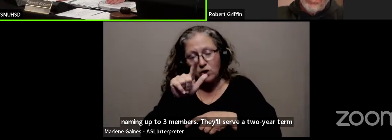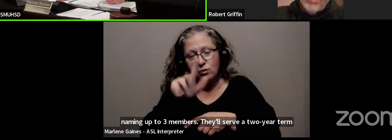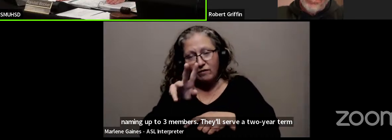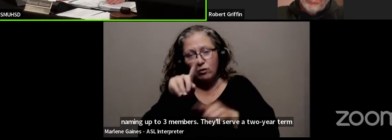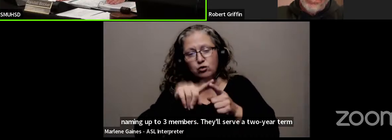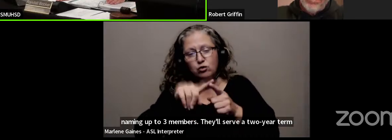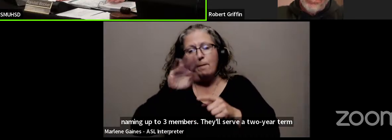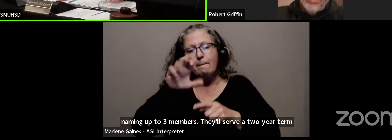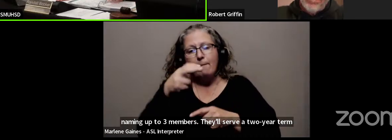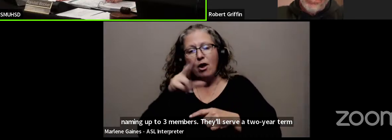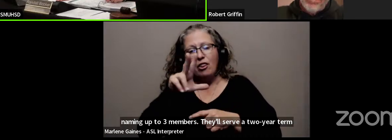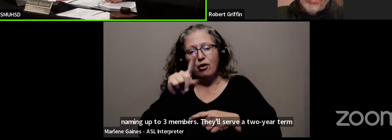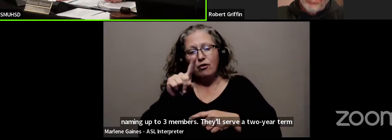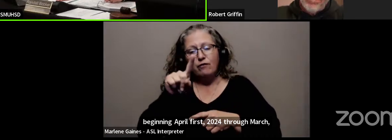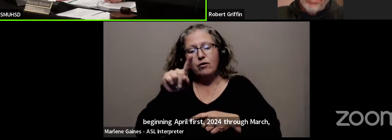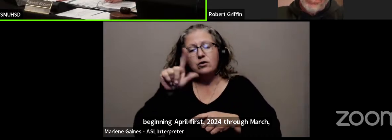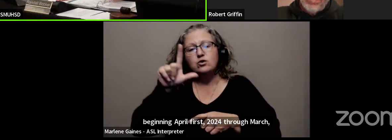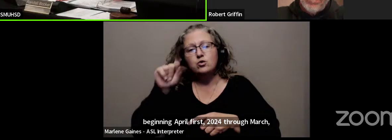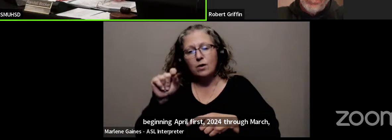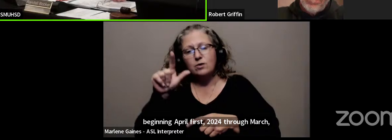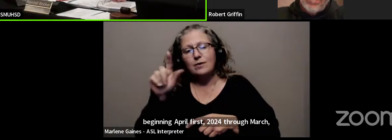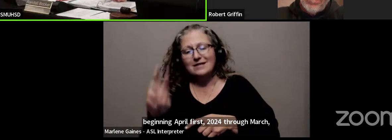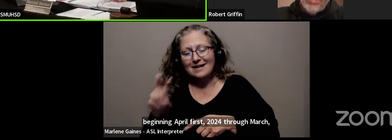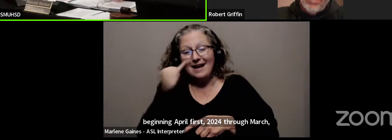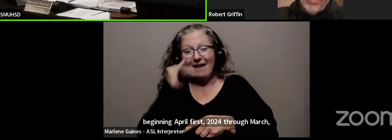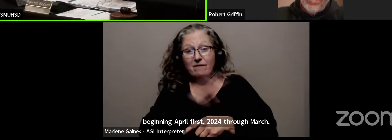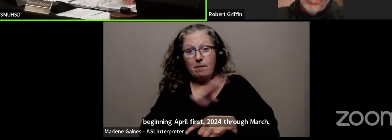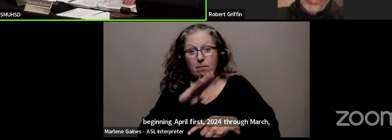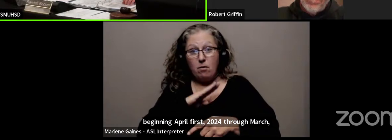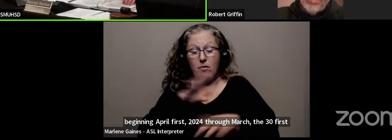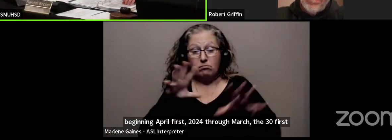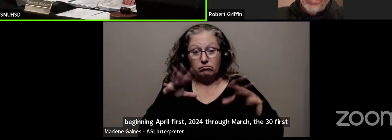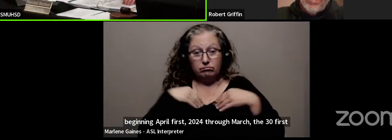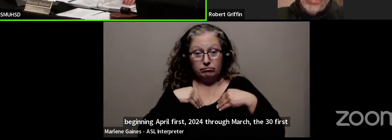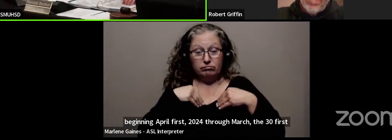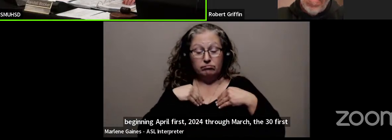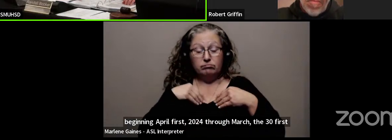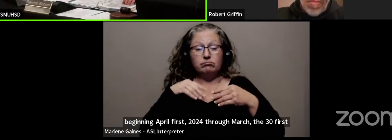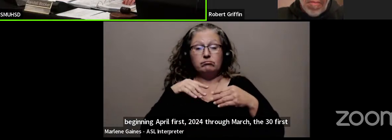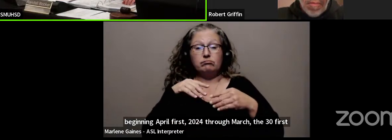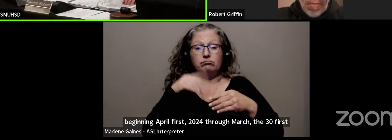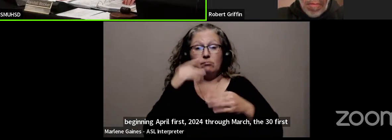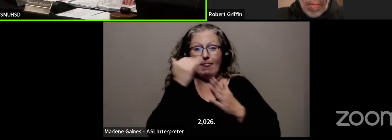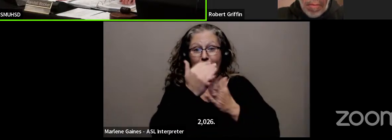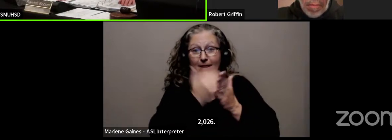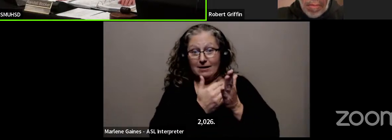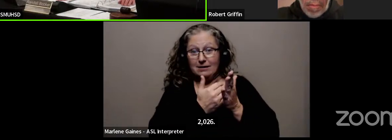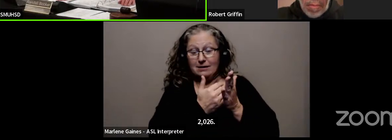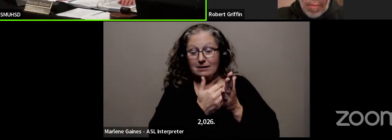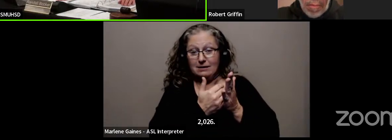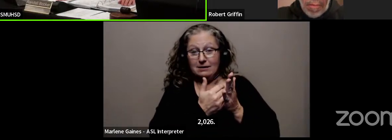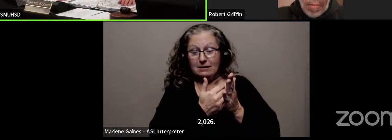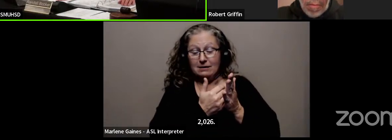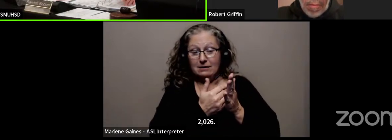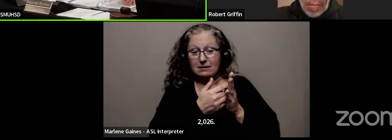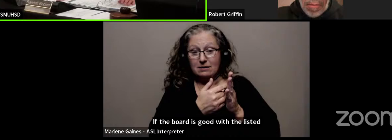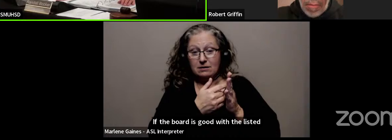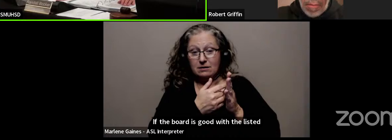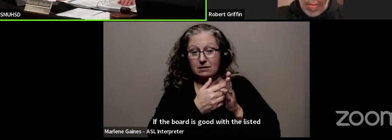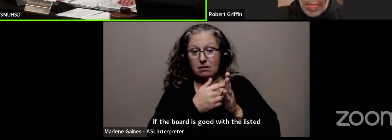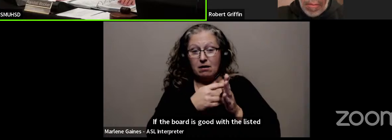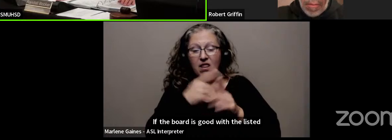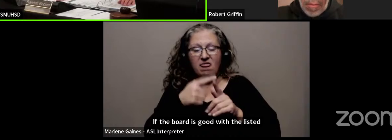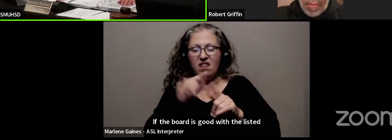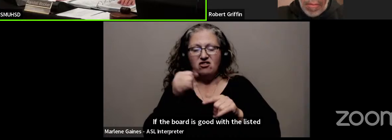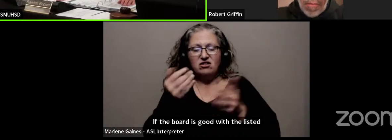31st, 2026. If the board is good with the listed delegates, you can just